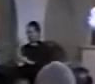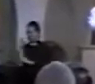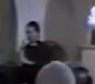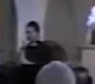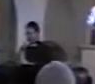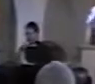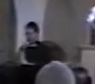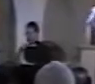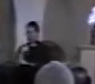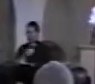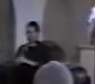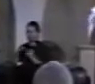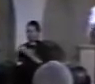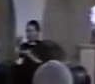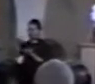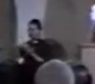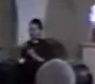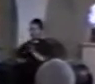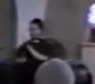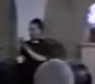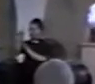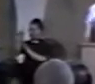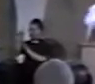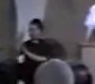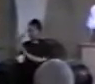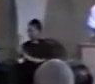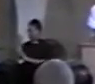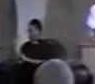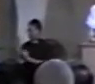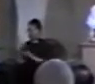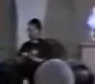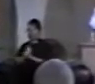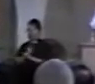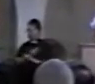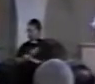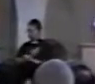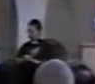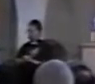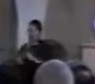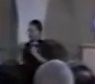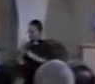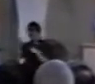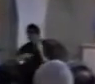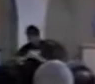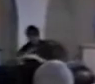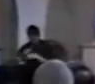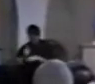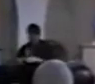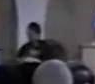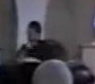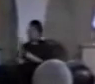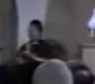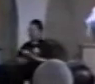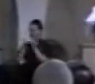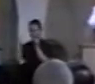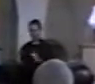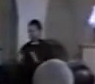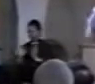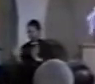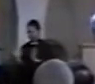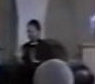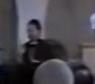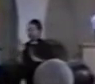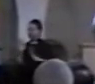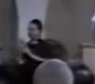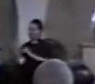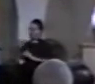Mother, we all stand tall. Because you loved us when the world called us unlovable.